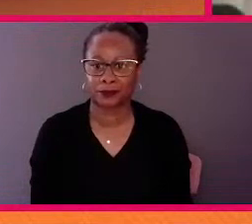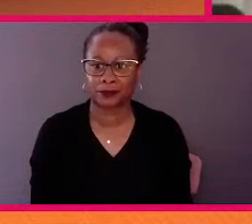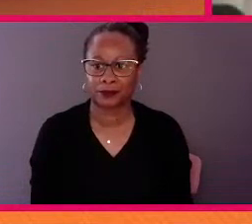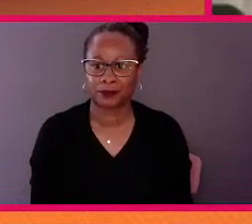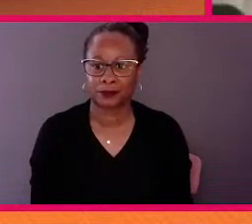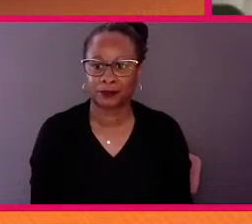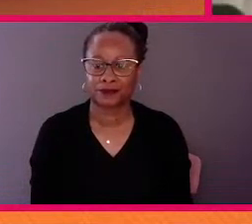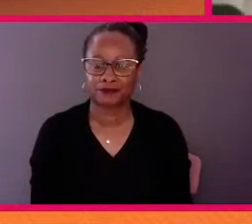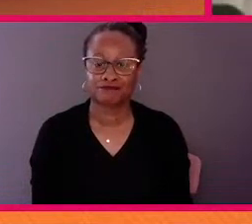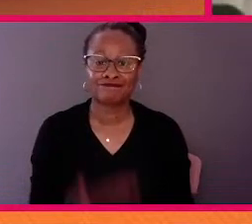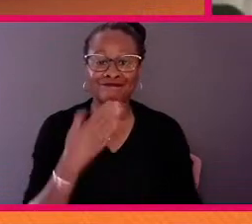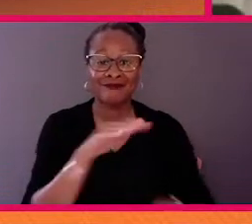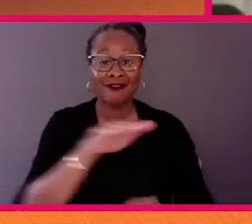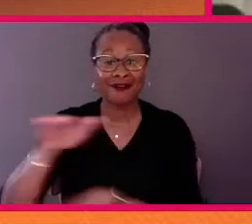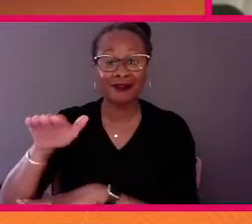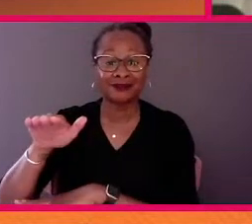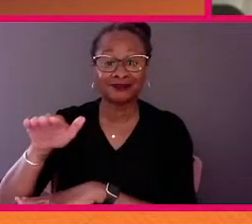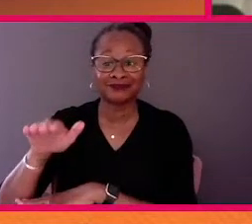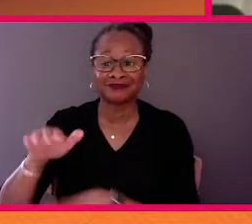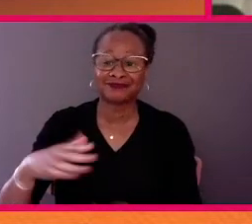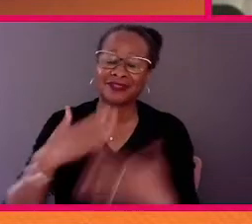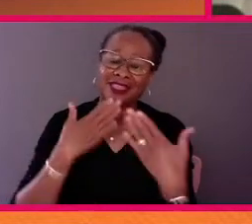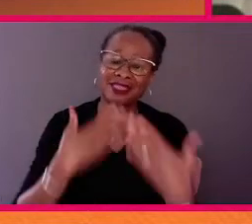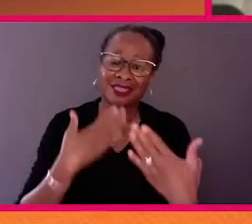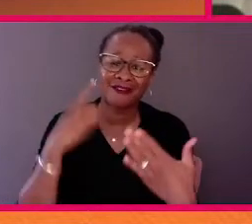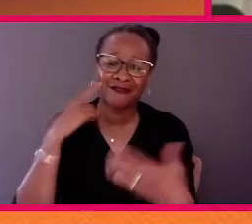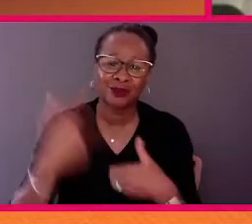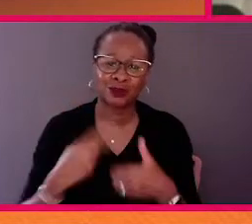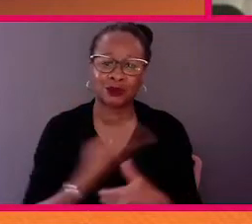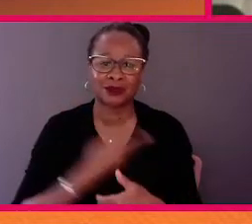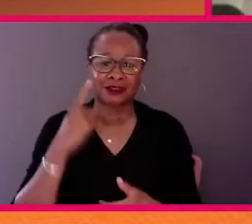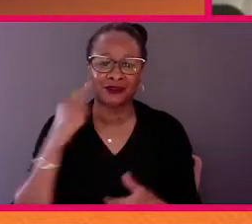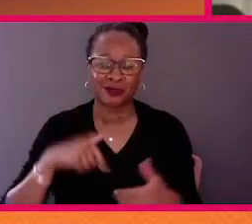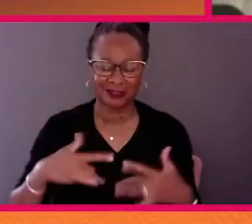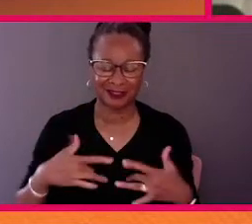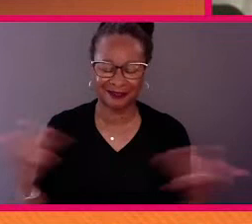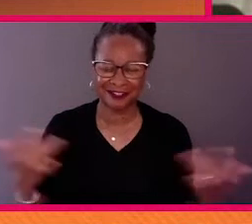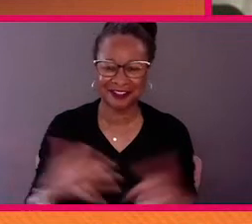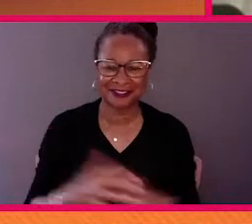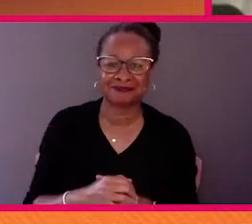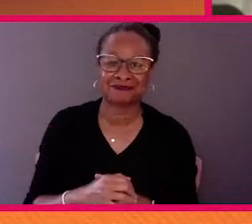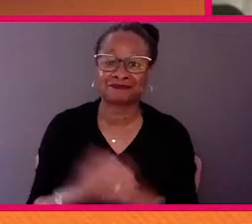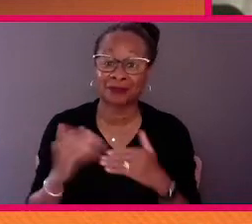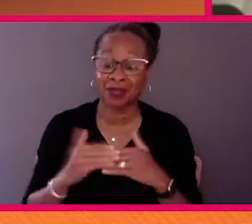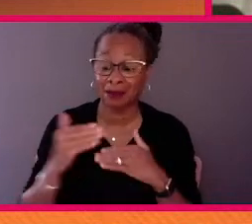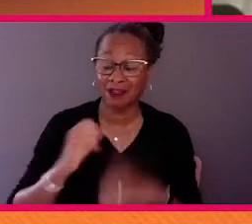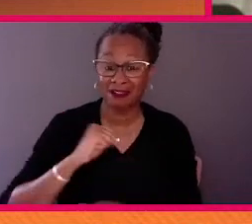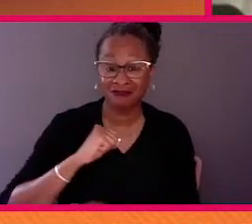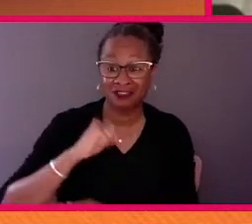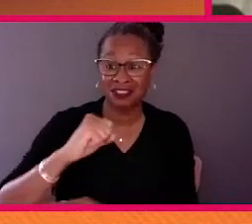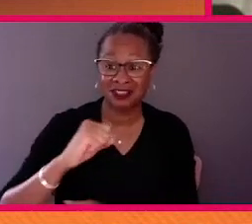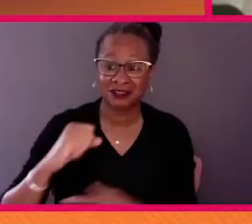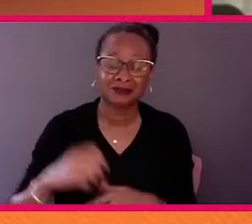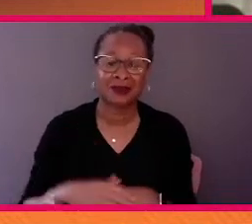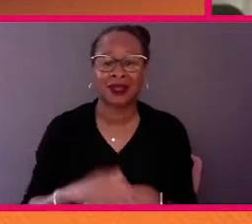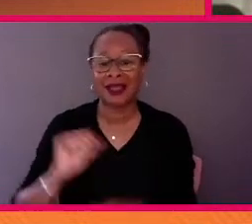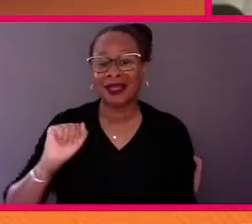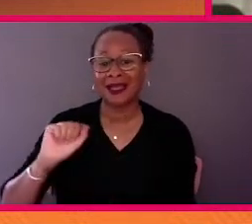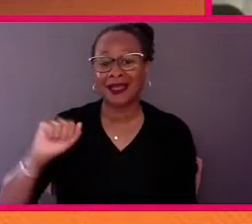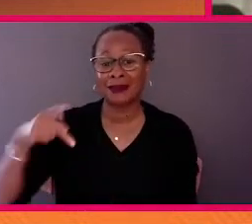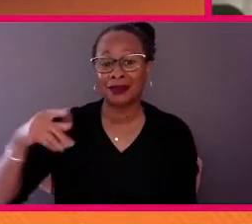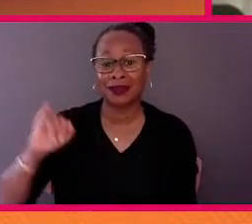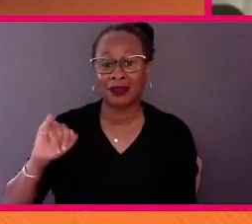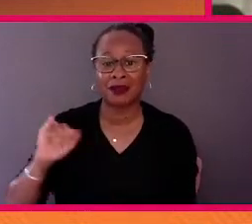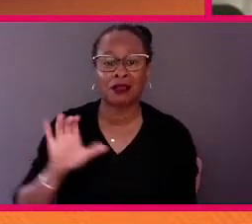Good afternoon, and thank you for joining us for this event, Beyond Resilience, AAPI Cultural